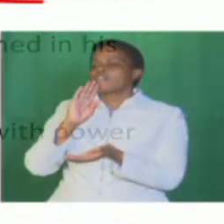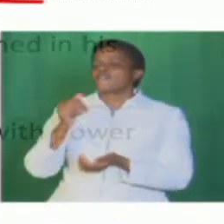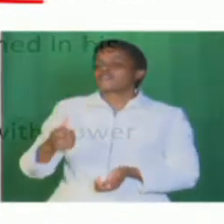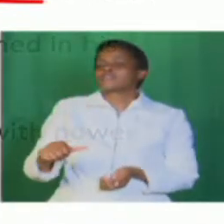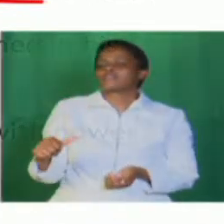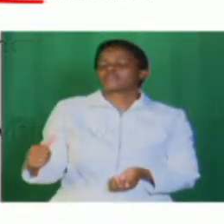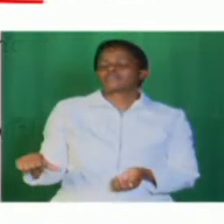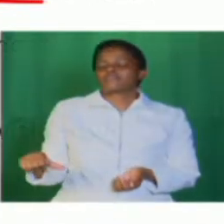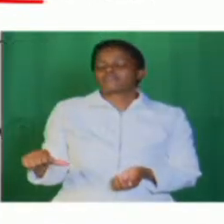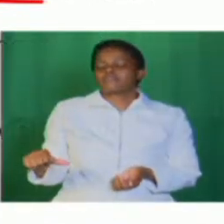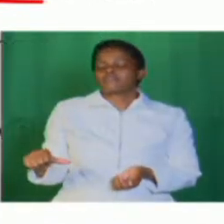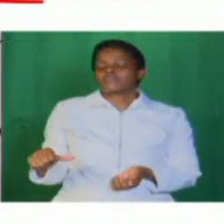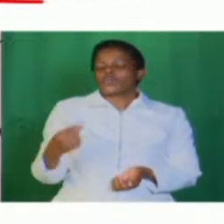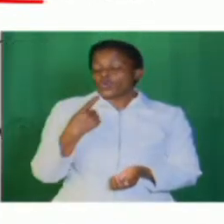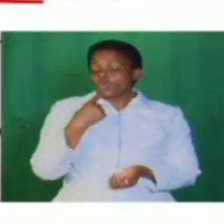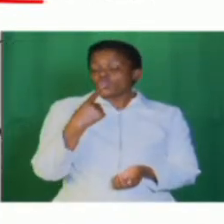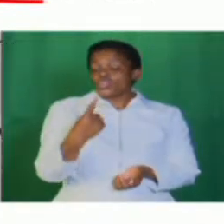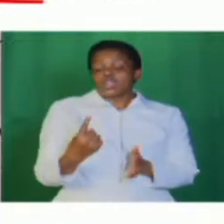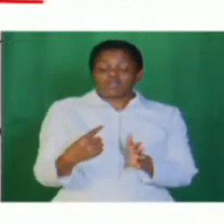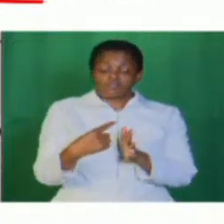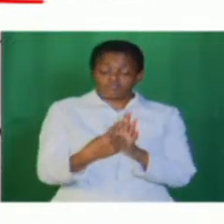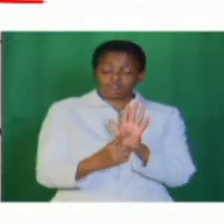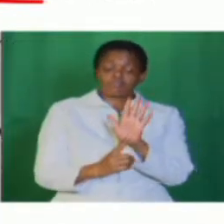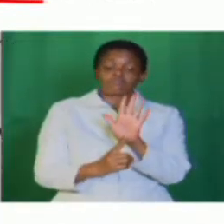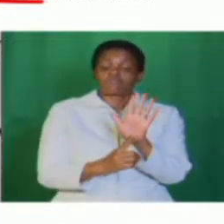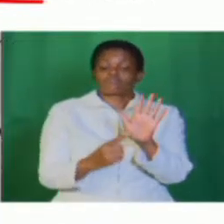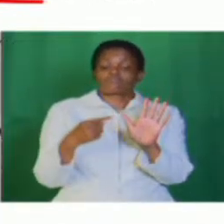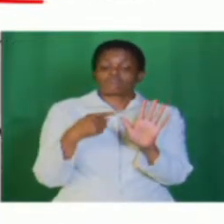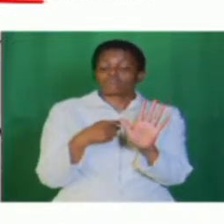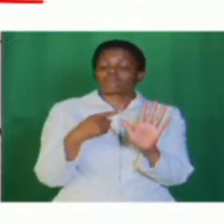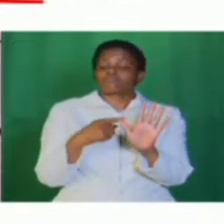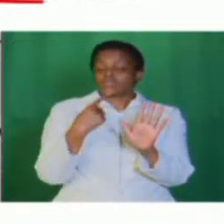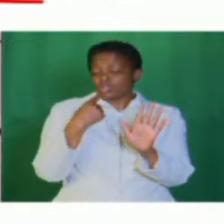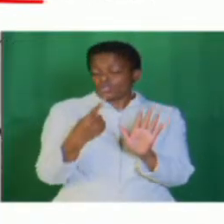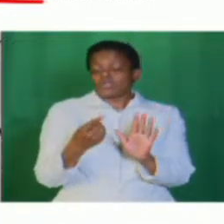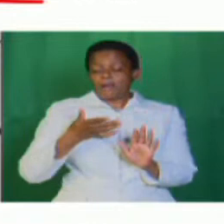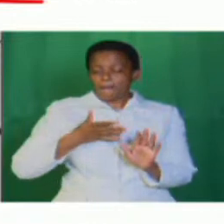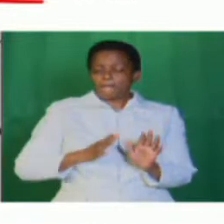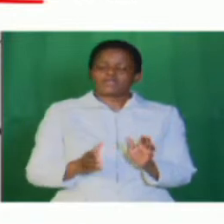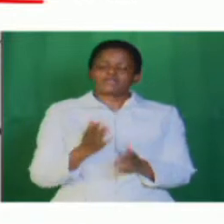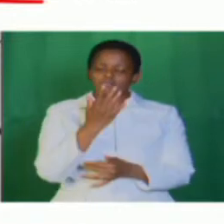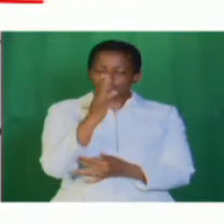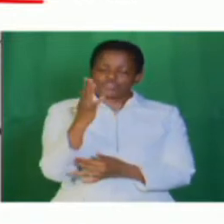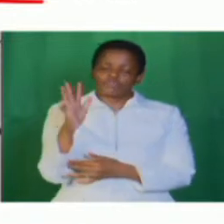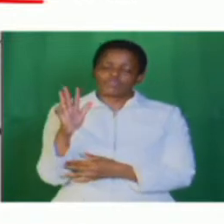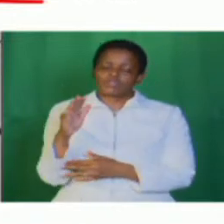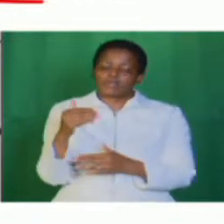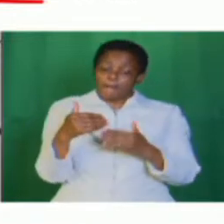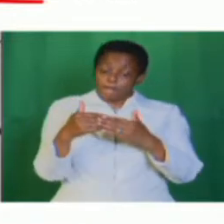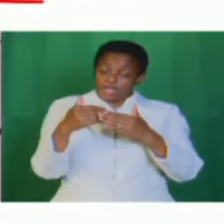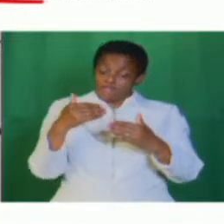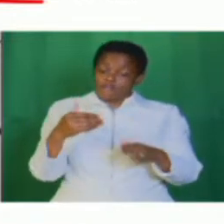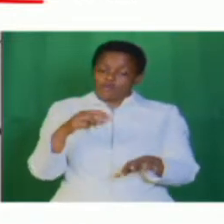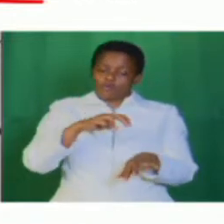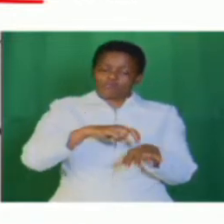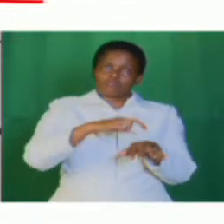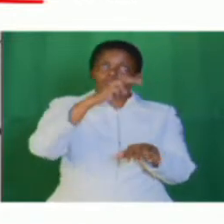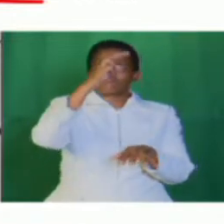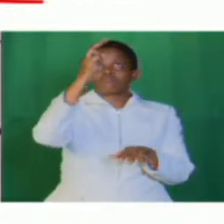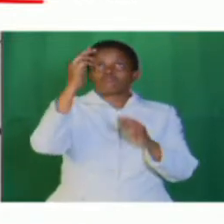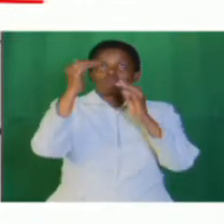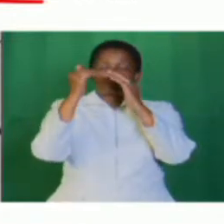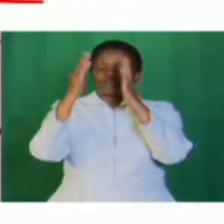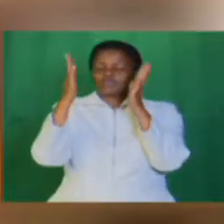giving to his disciples before he ascended to heaven. They should go out and preach